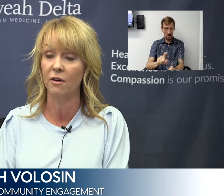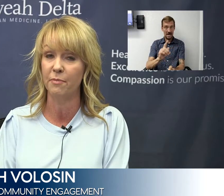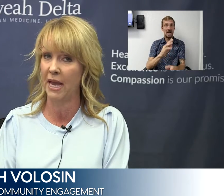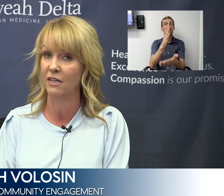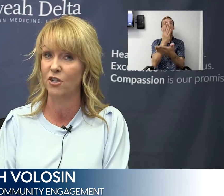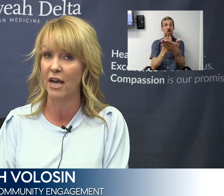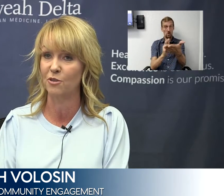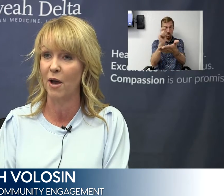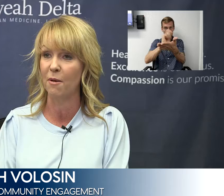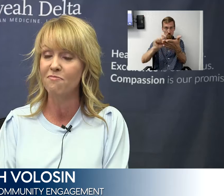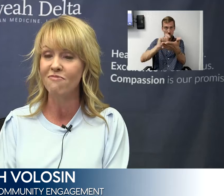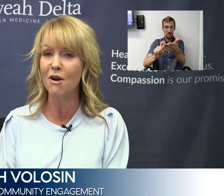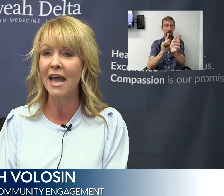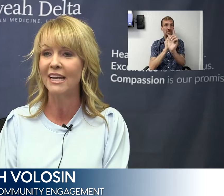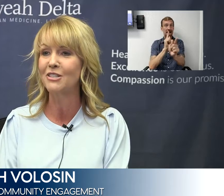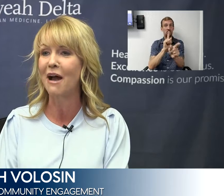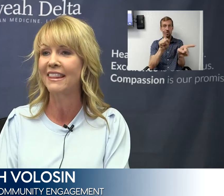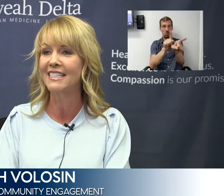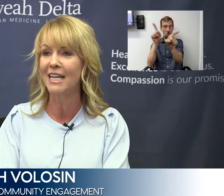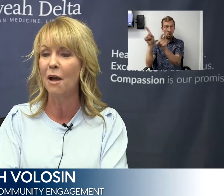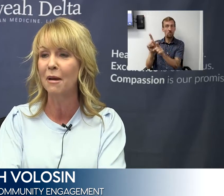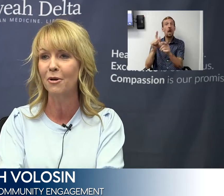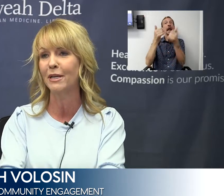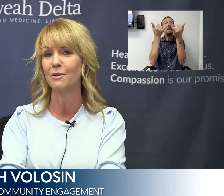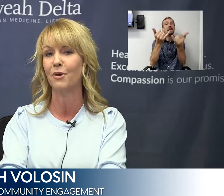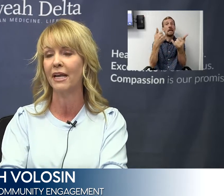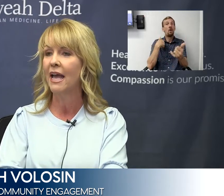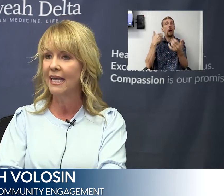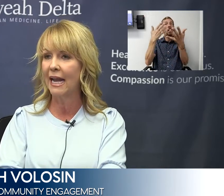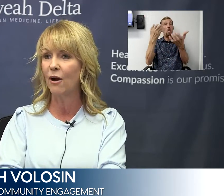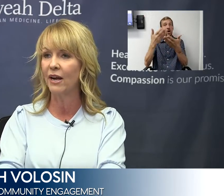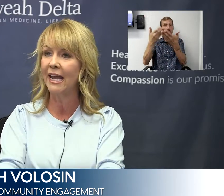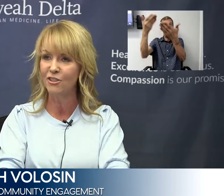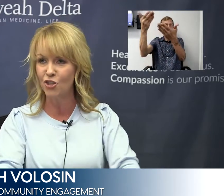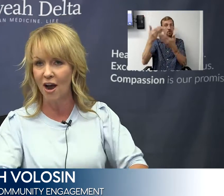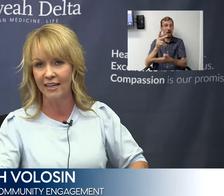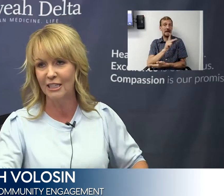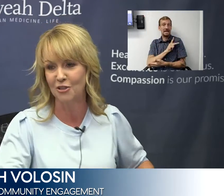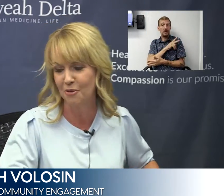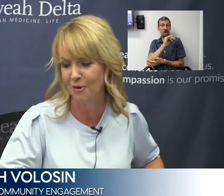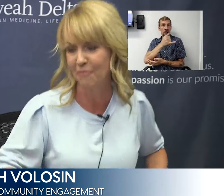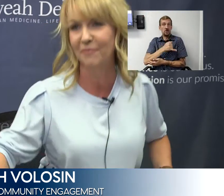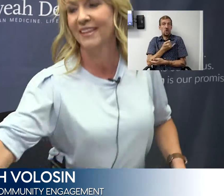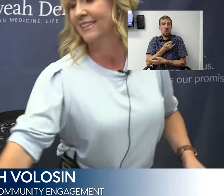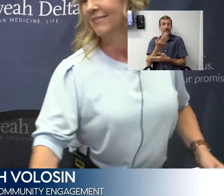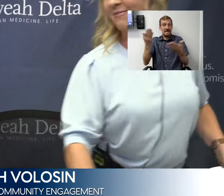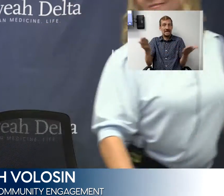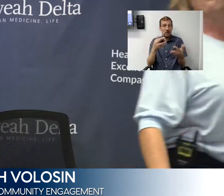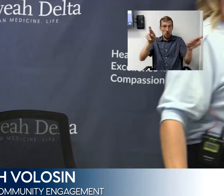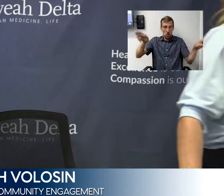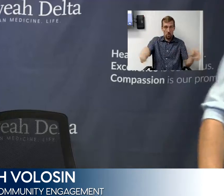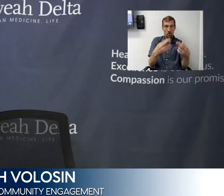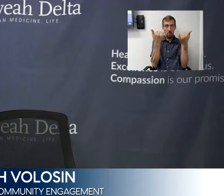on our page as well. Okay, so at this time I'm going to bring Carrie and John into the room.